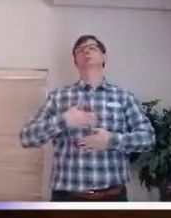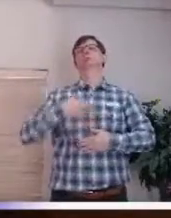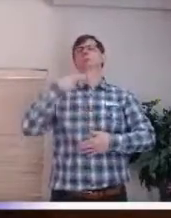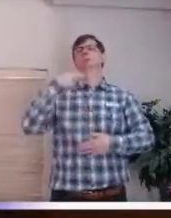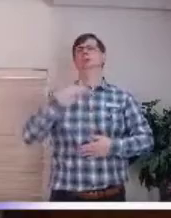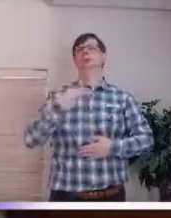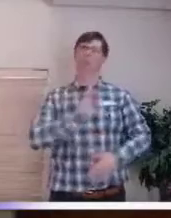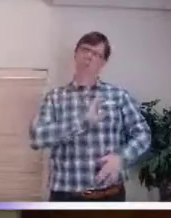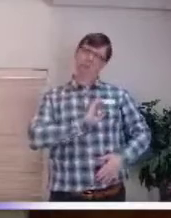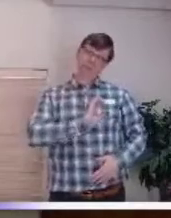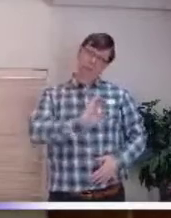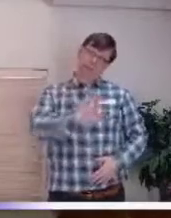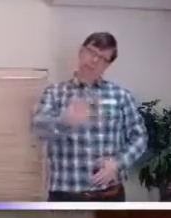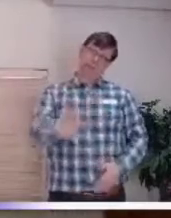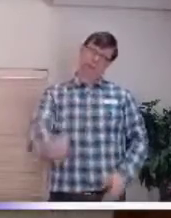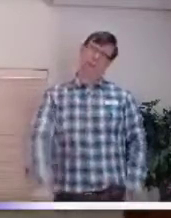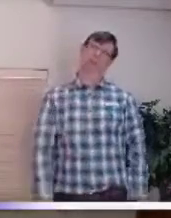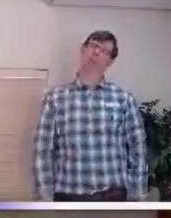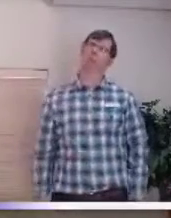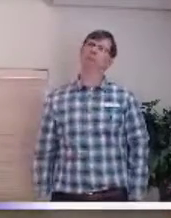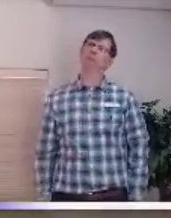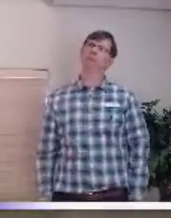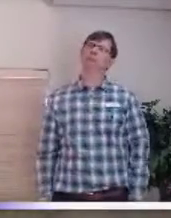of care.